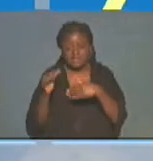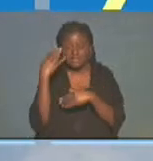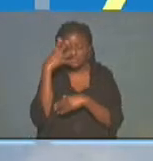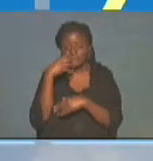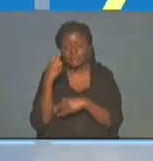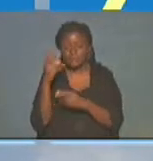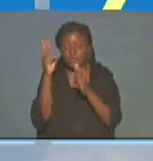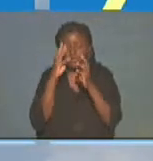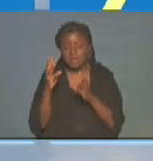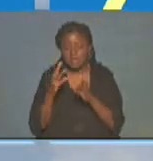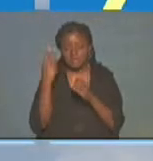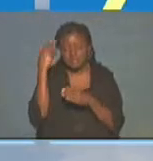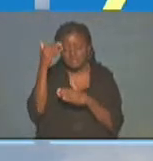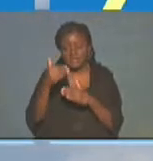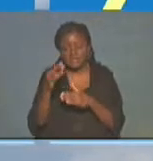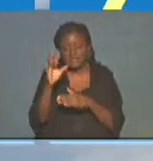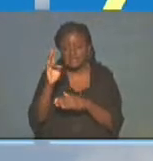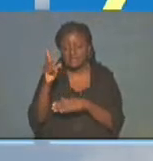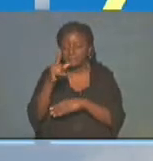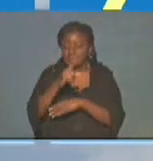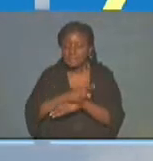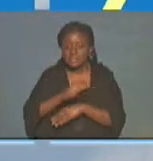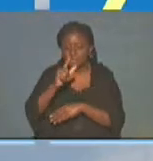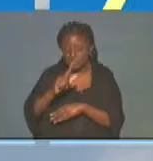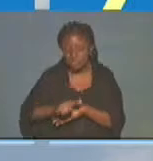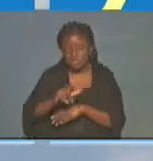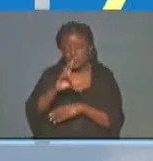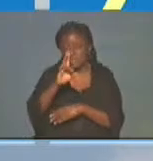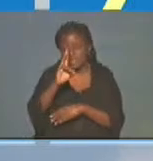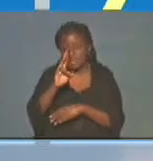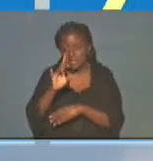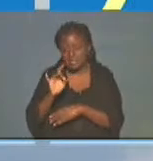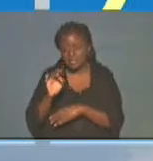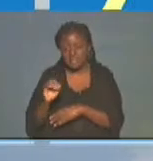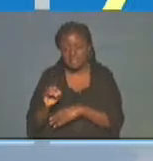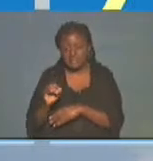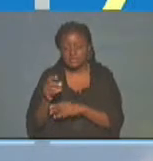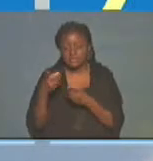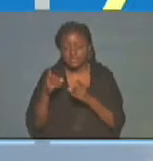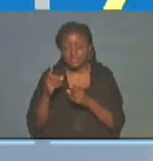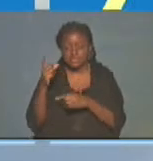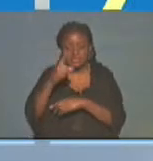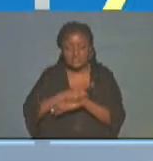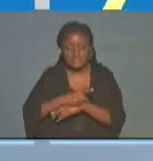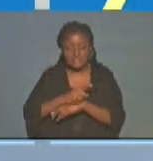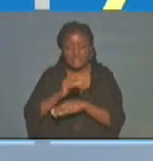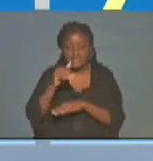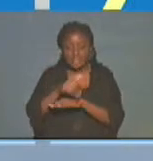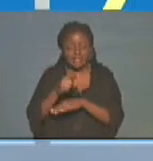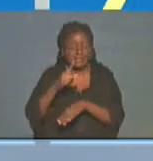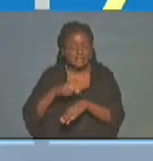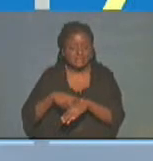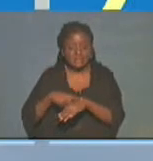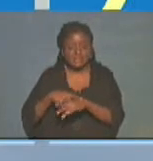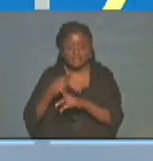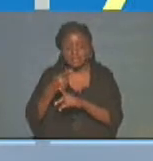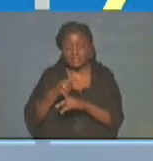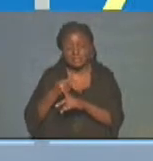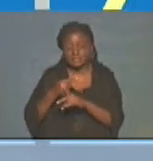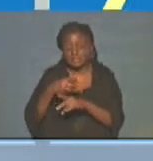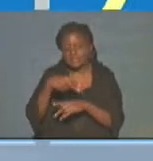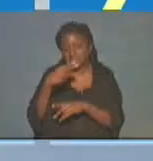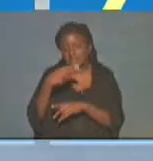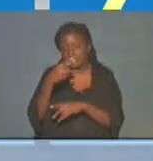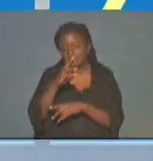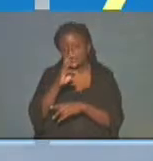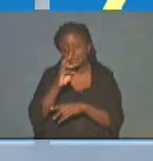for the next 7 days. Low 80s during the daytime will be your temperature. Those nighttime temperatures will reside somewhere in the upper 60s to